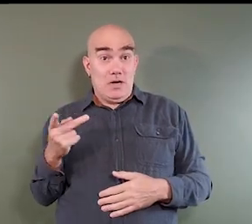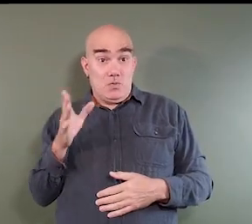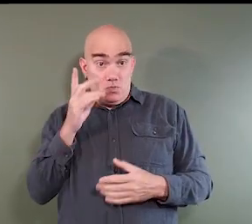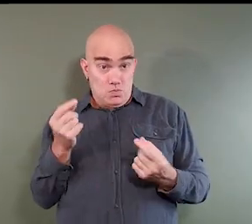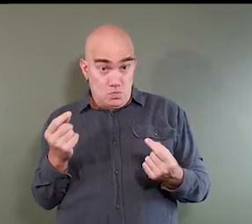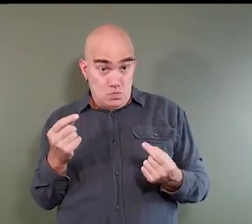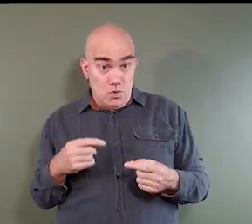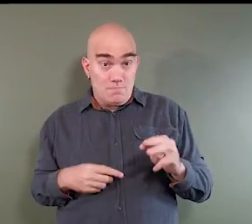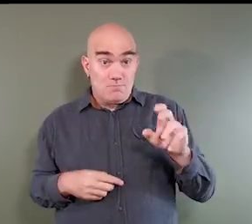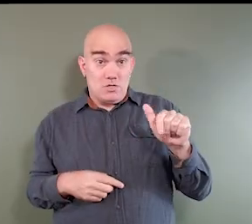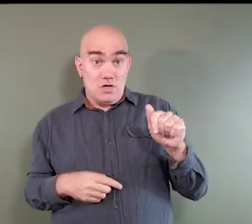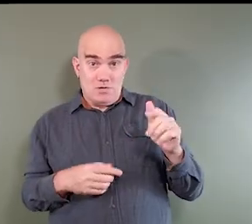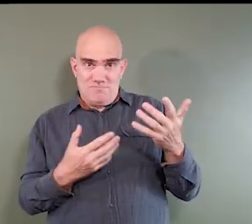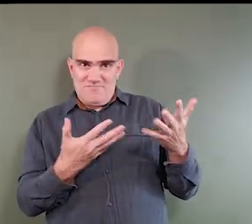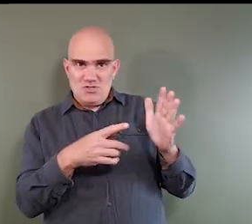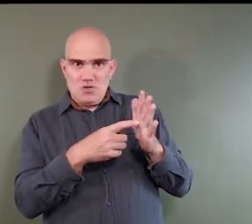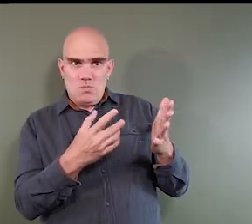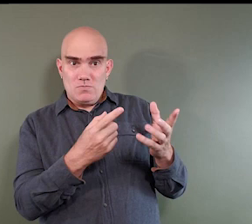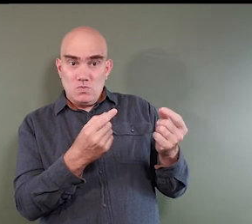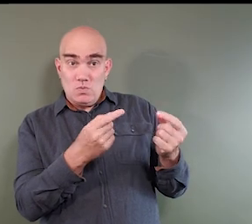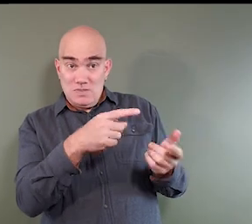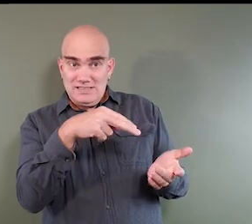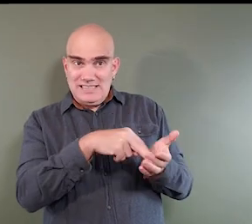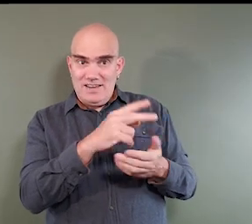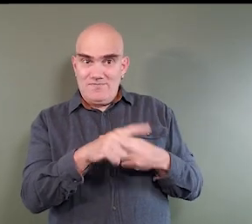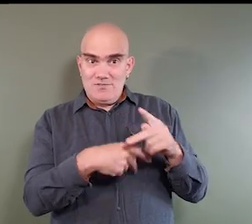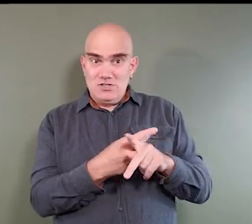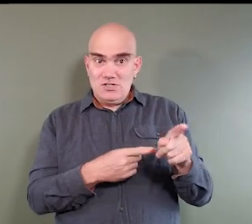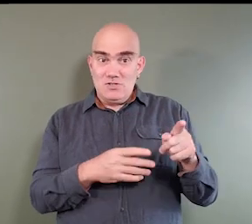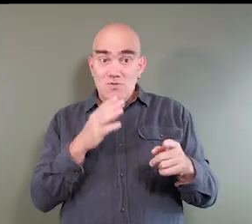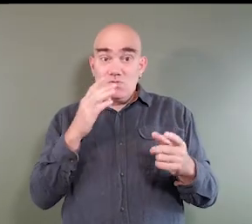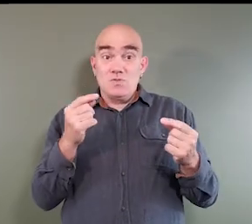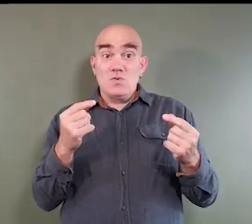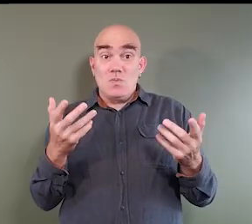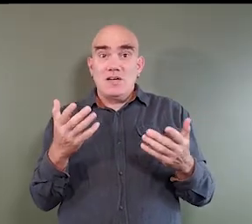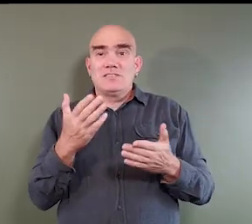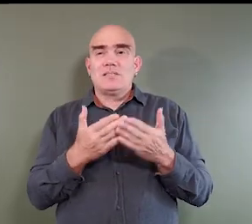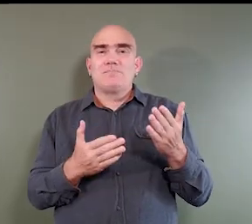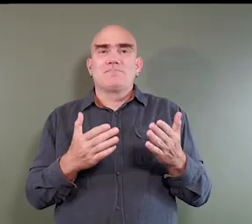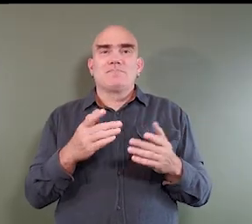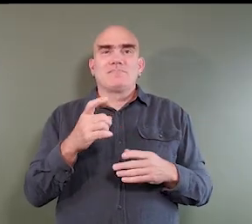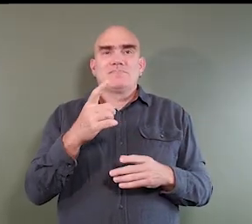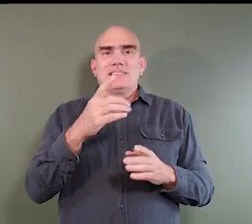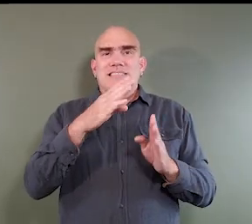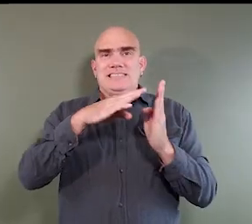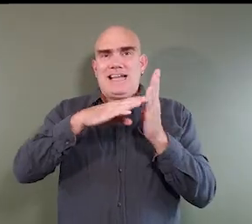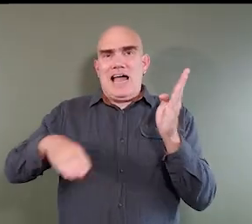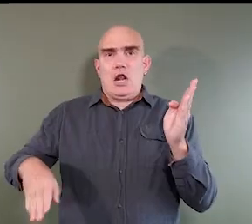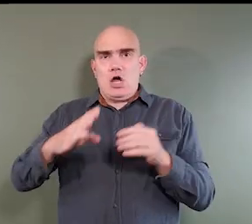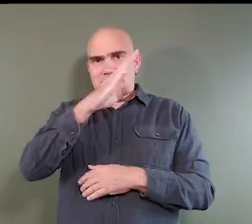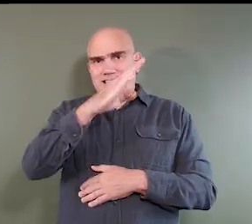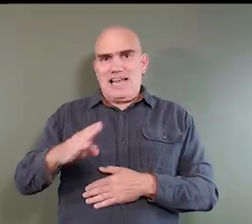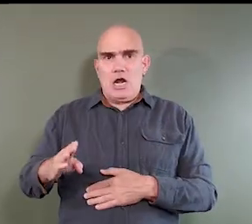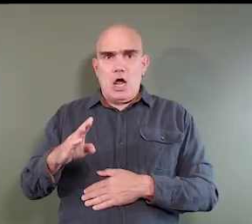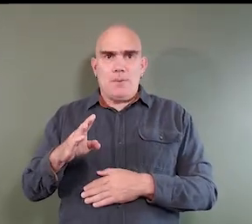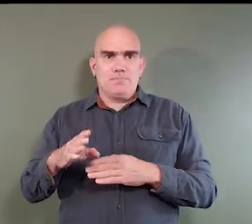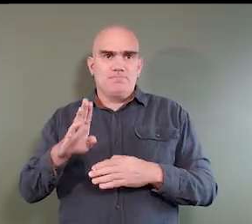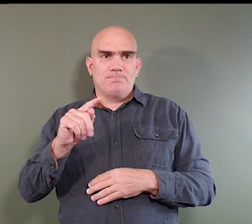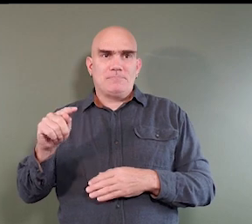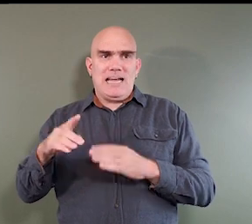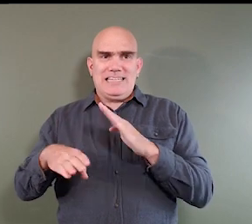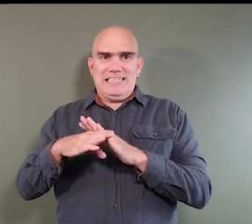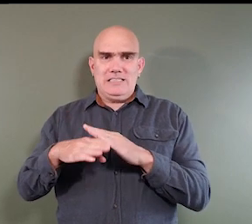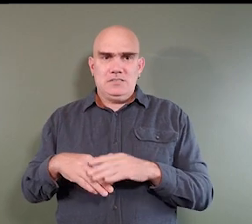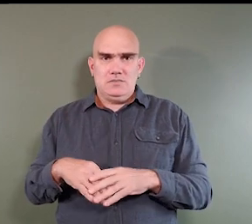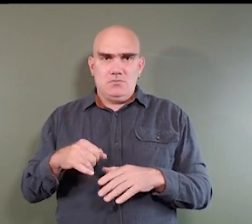Marcela is showing what she's gonna be doing at a standing version. She's gonna be doing some diagonal like butt kicks, so her feet are out